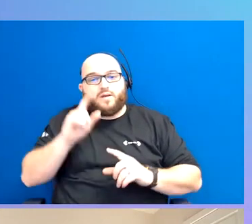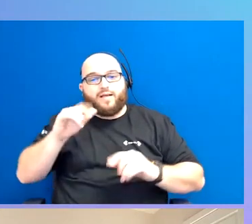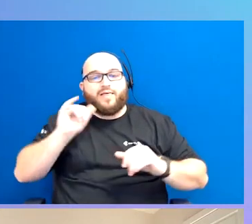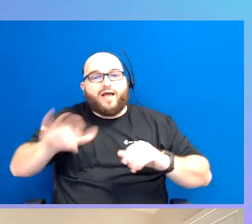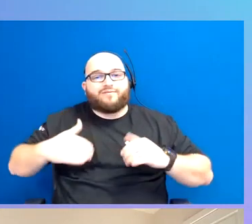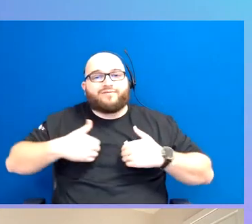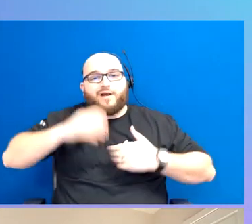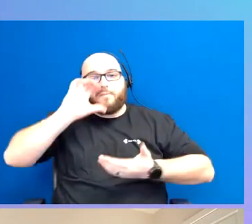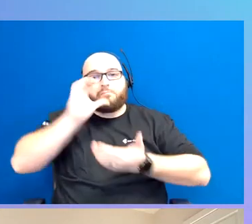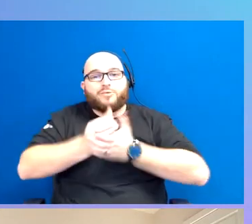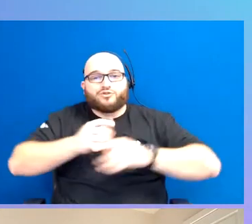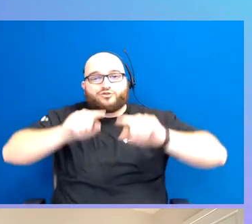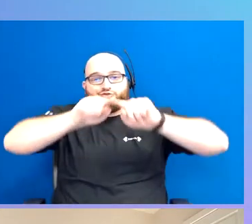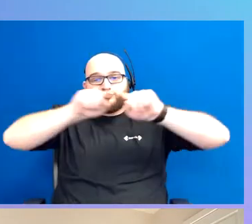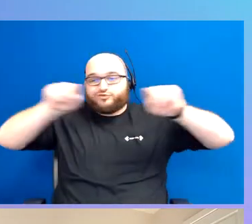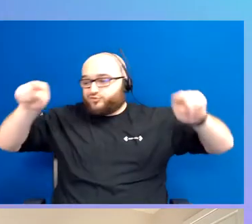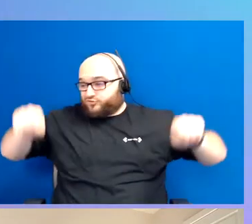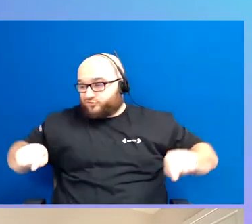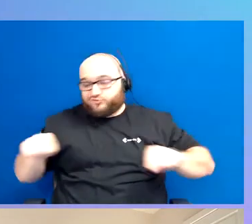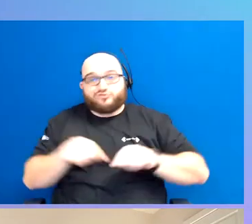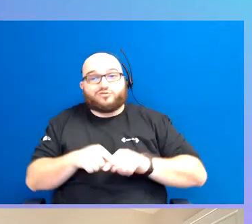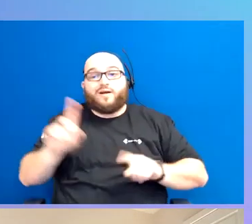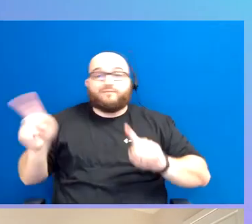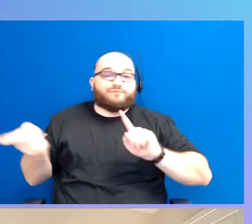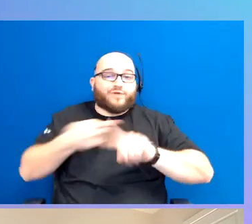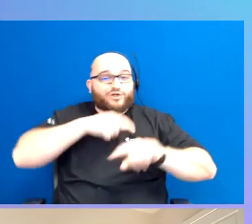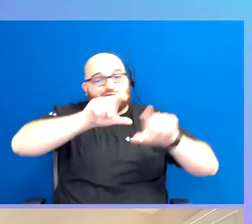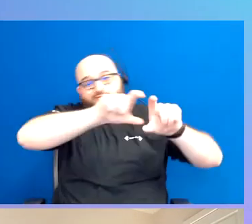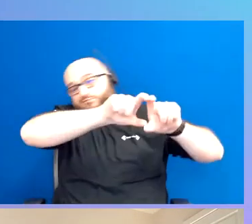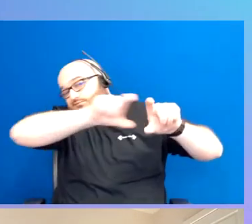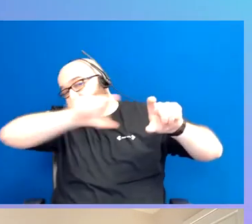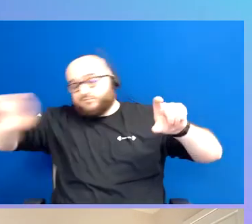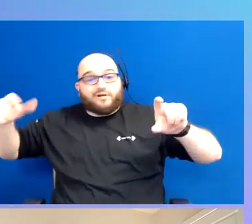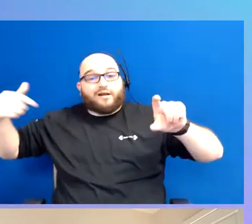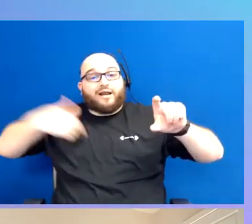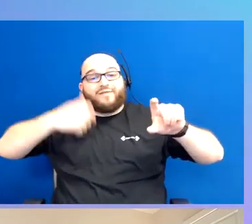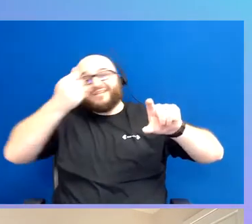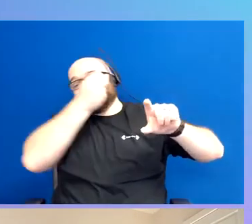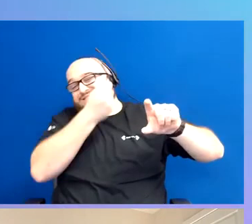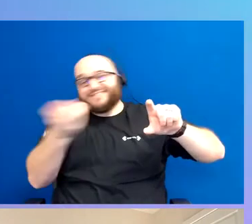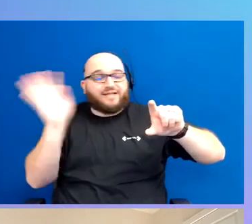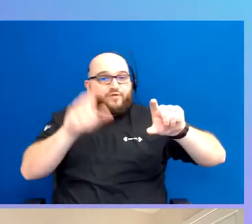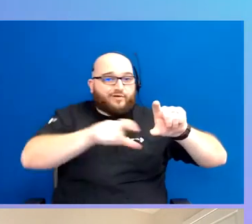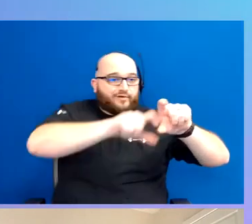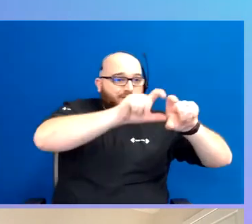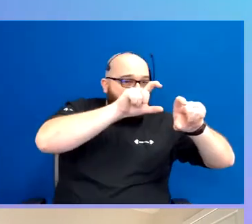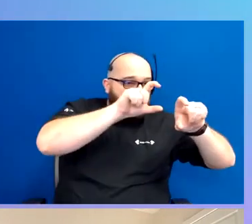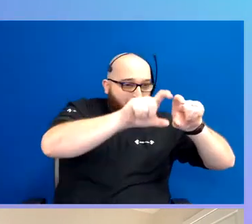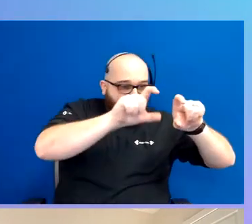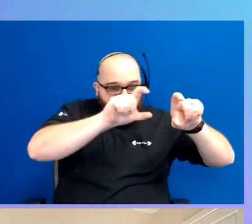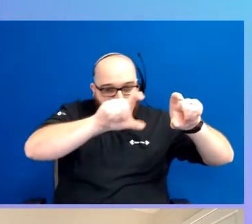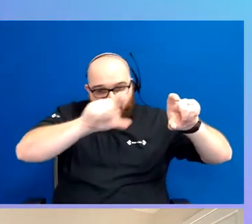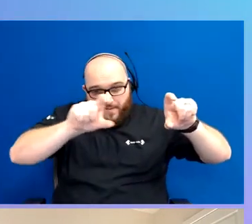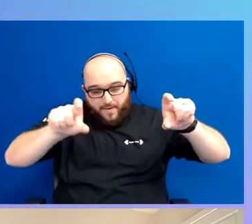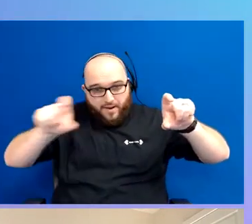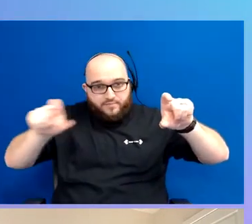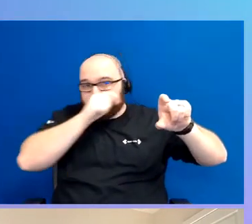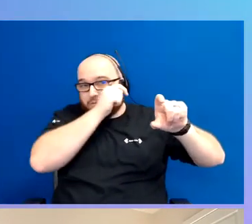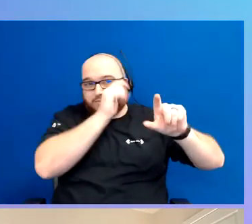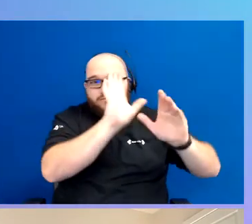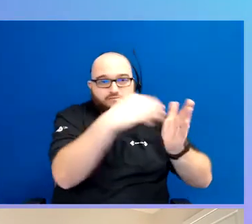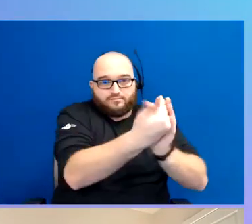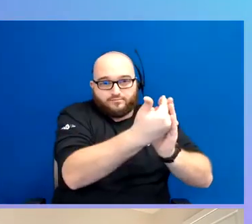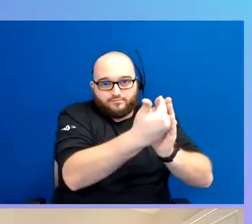I have a bunch of icons which are aligned just one next to another, and all of these